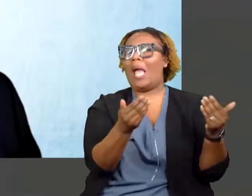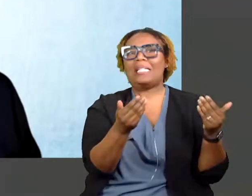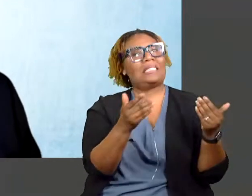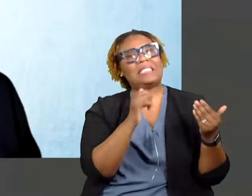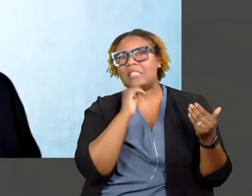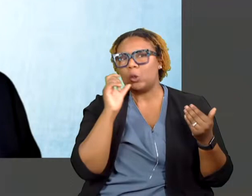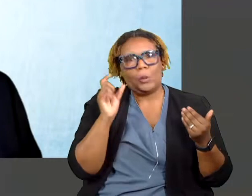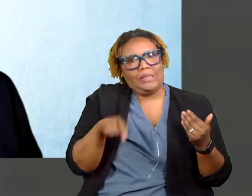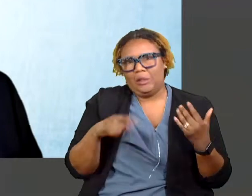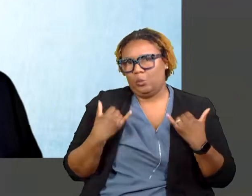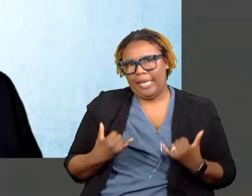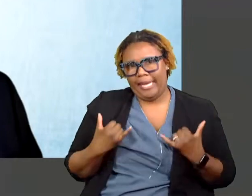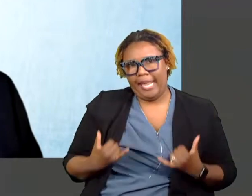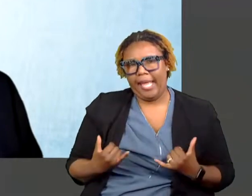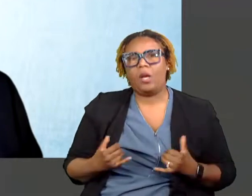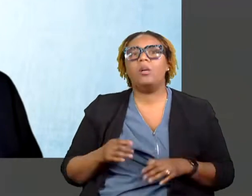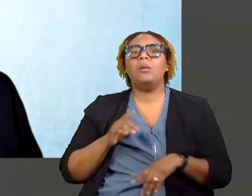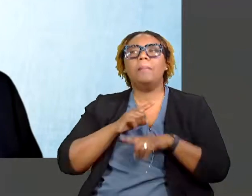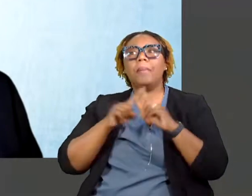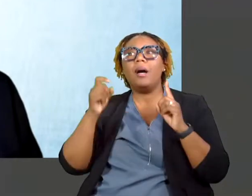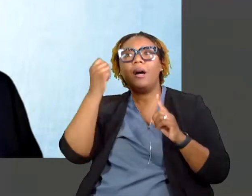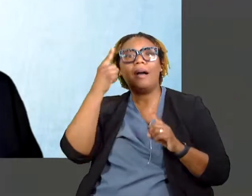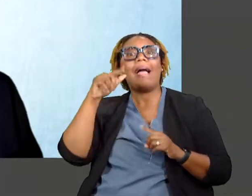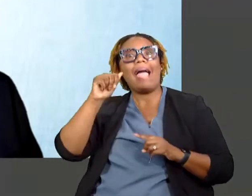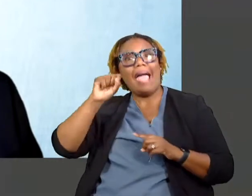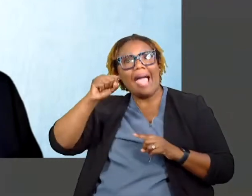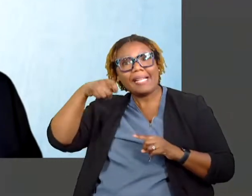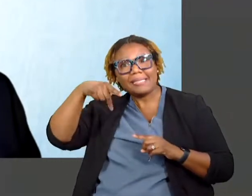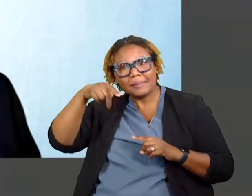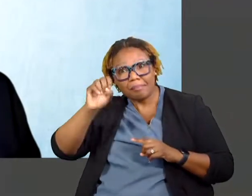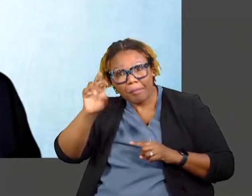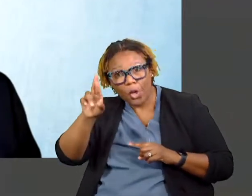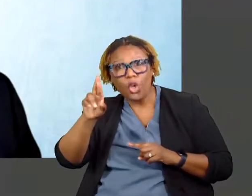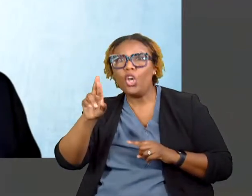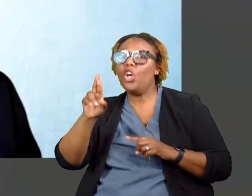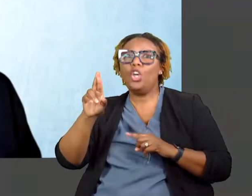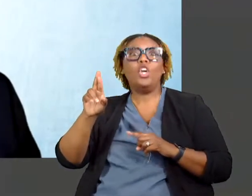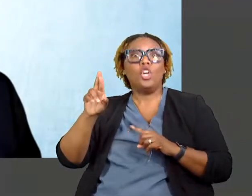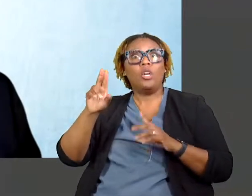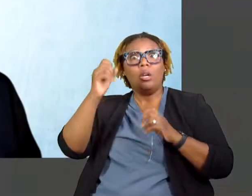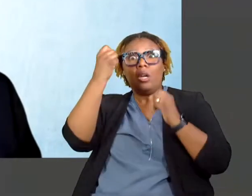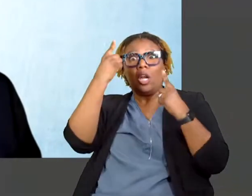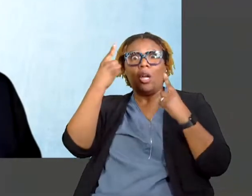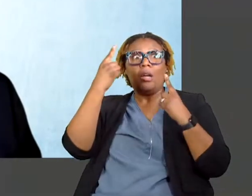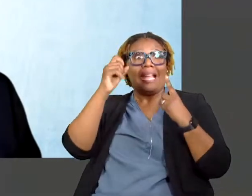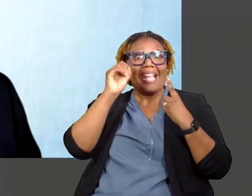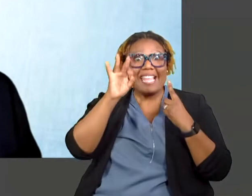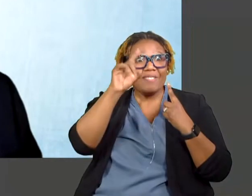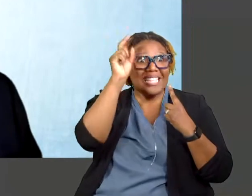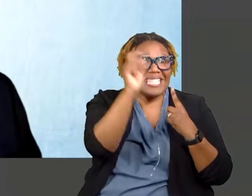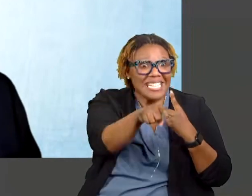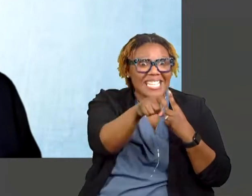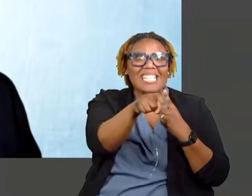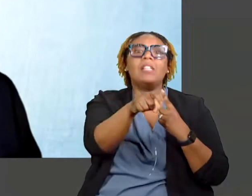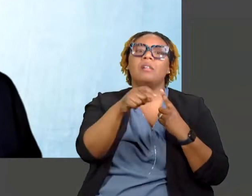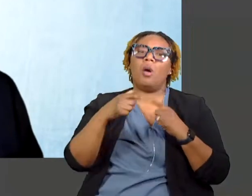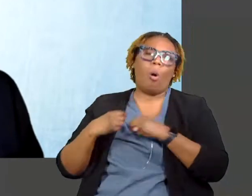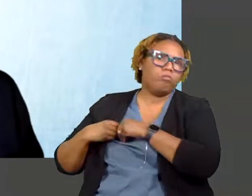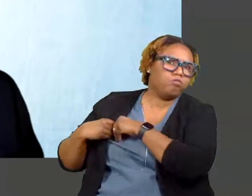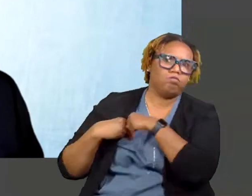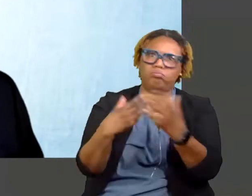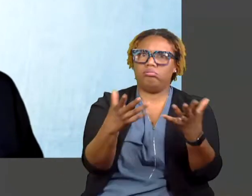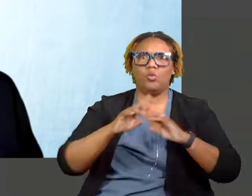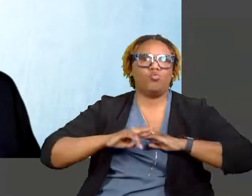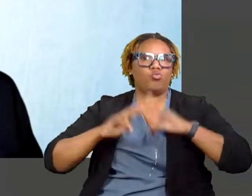said, our job here at ASPR is to be kind of that twitchy group that is ready to move if that changes. To make sure that we're in